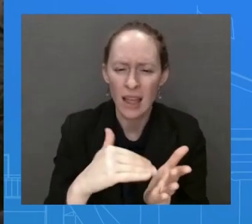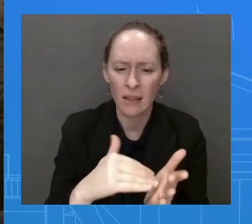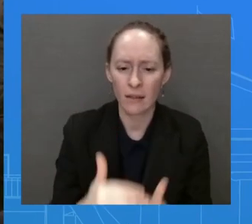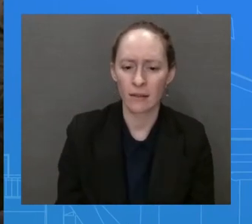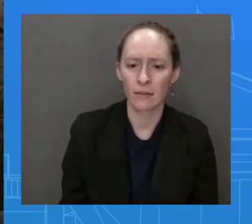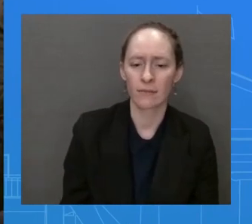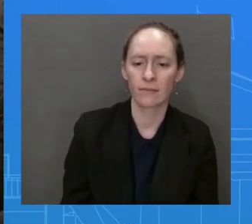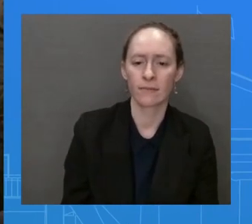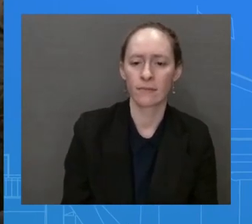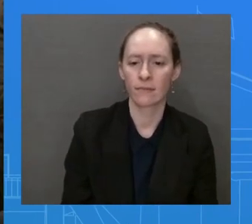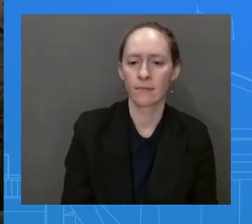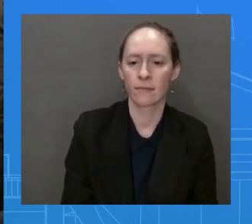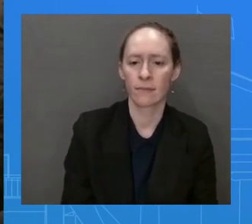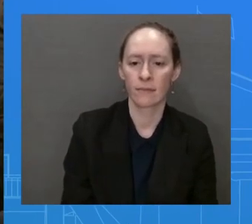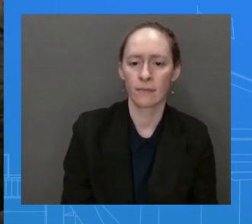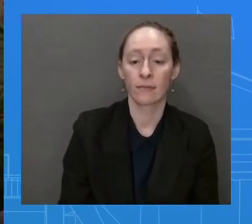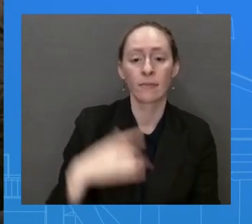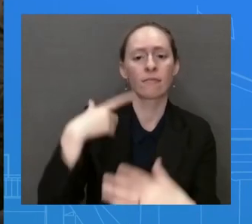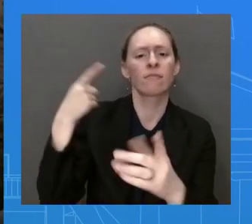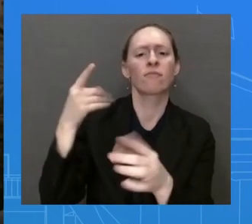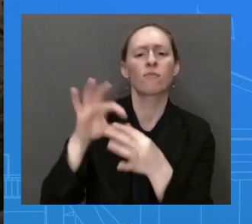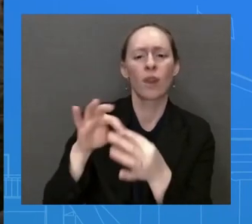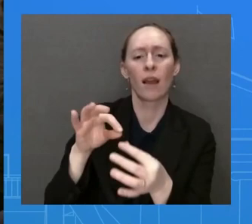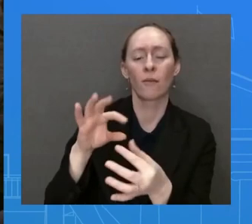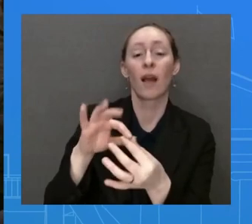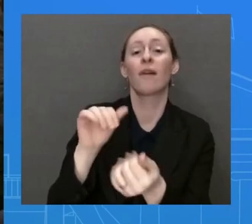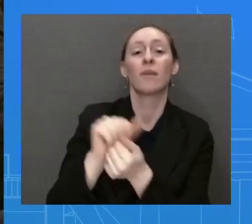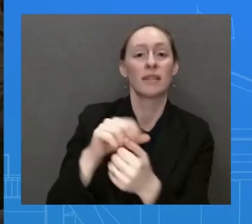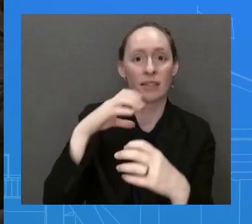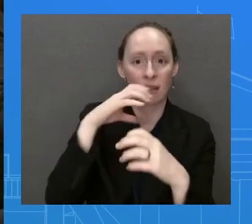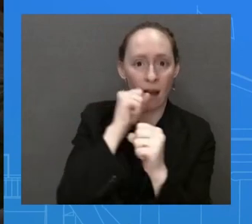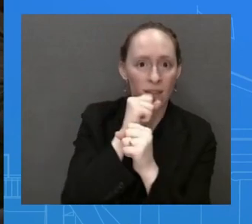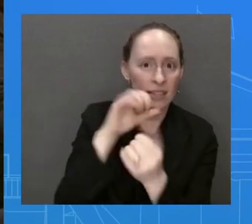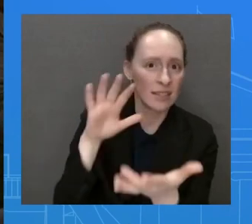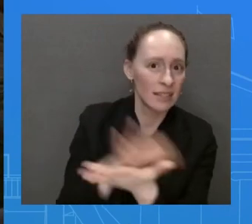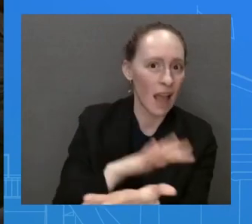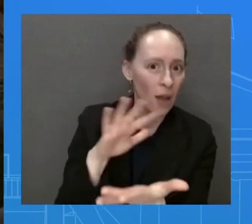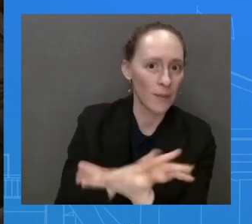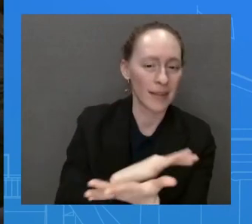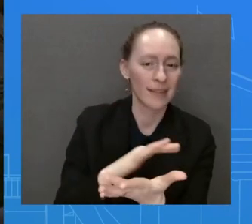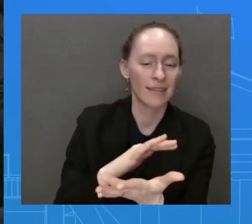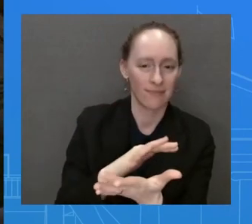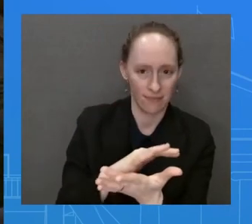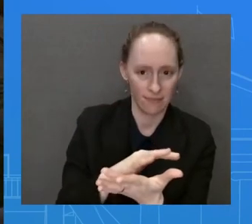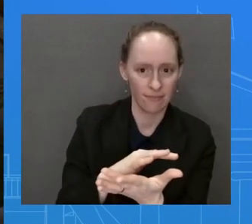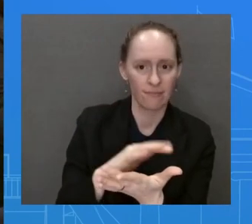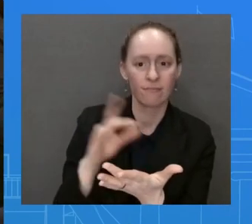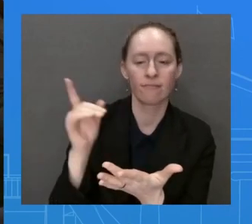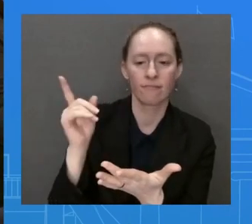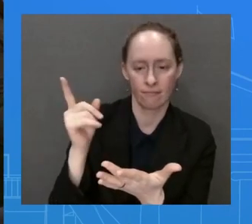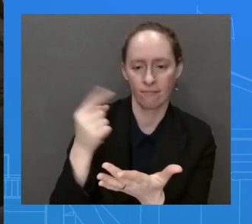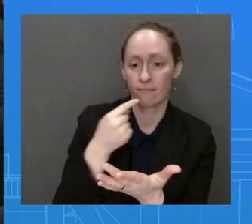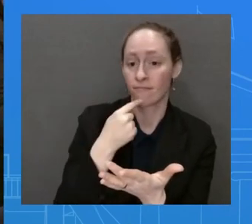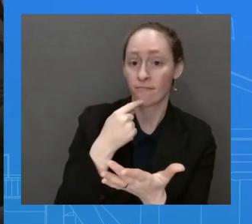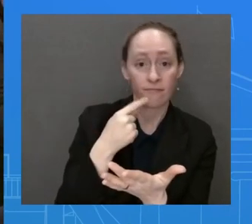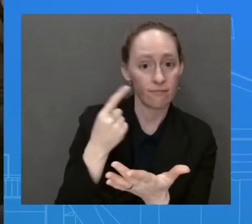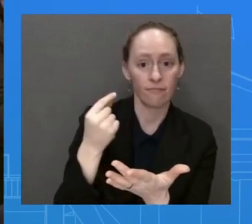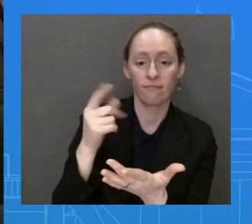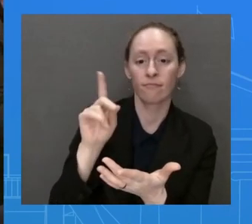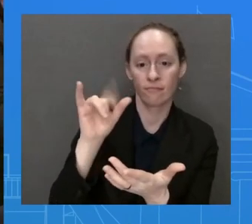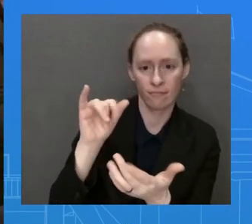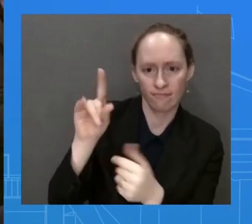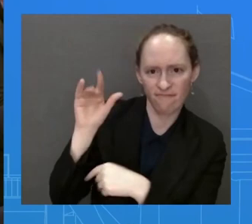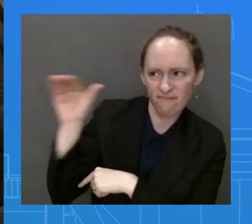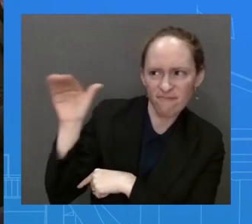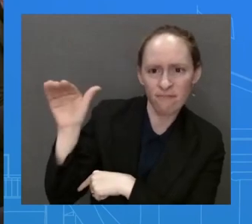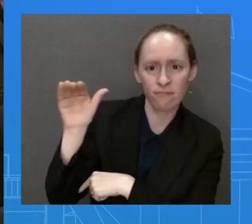touch with President Biden's counsel. I wanted to know, was President Biden,